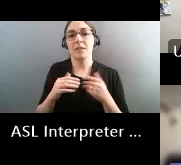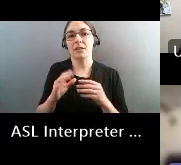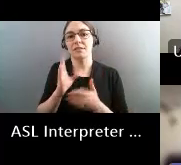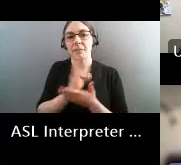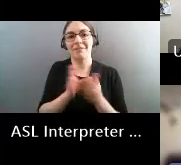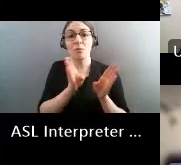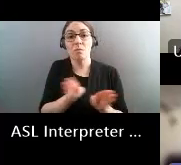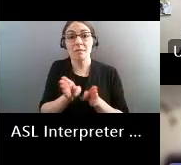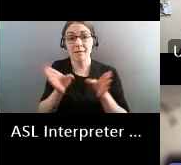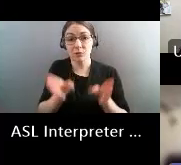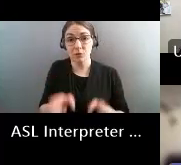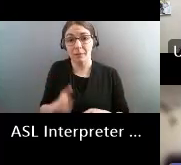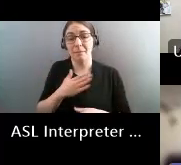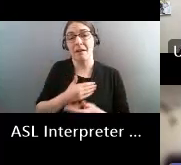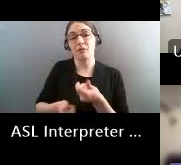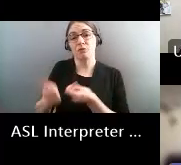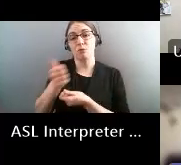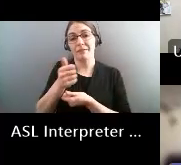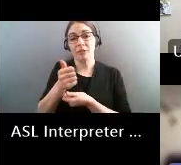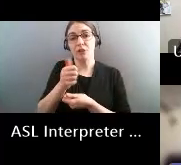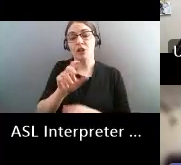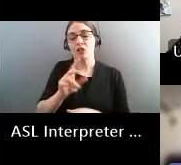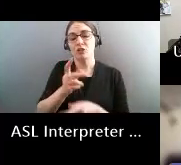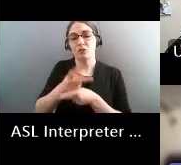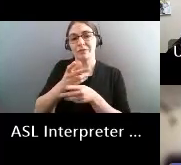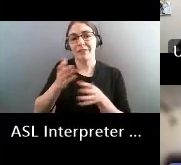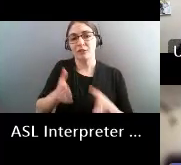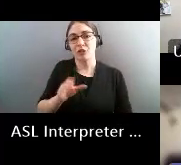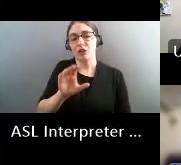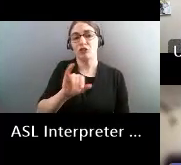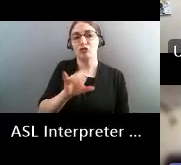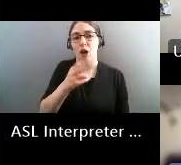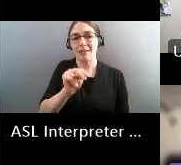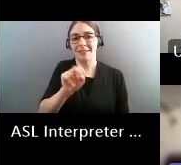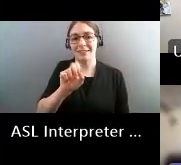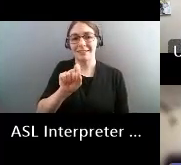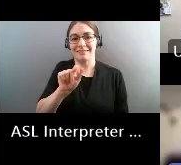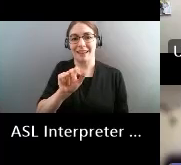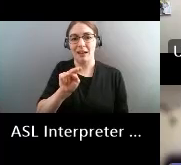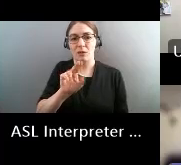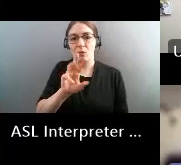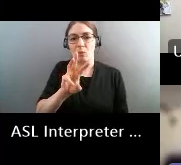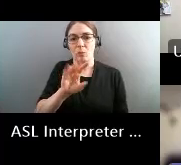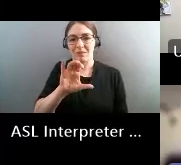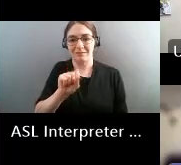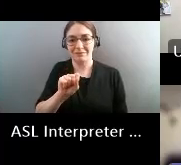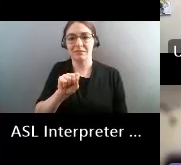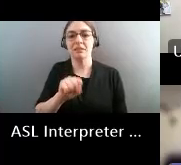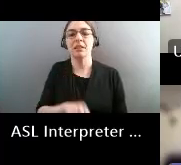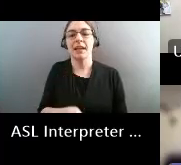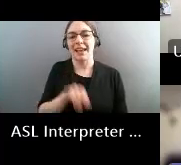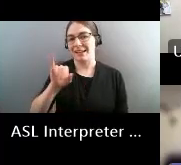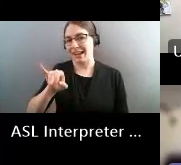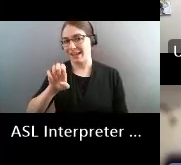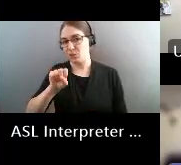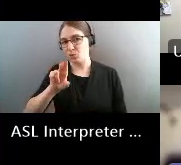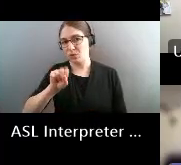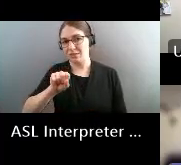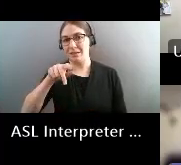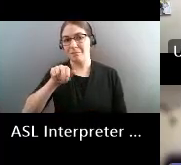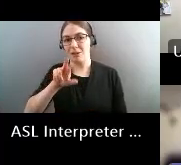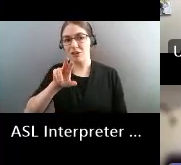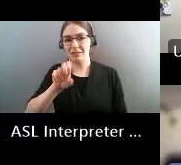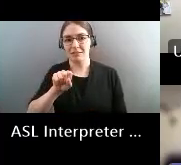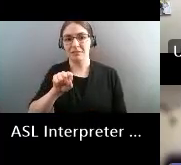have my supervisor, John Stanwicks, and Jesus Perez. Jesus and John, we are part of the